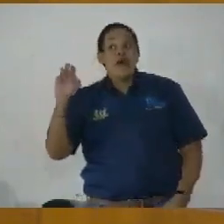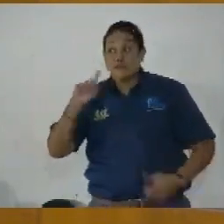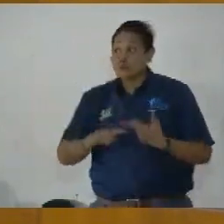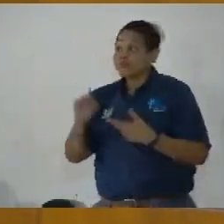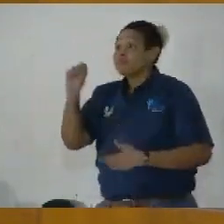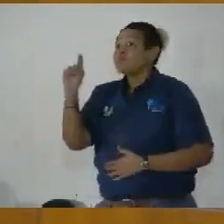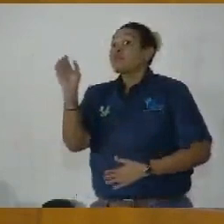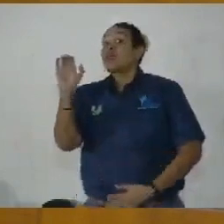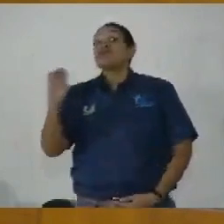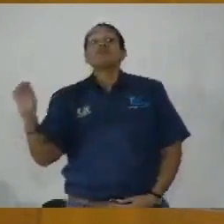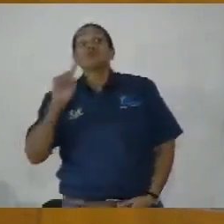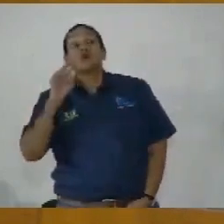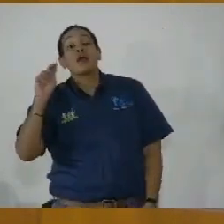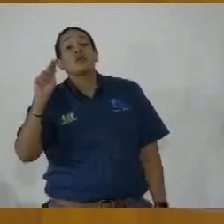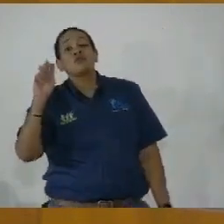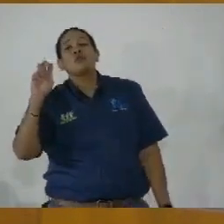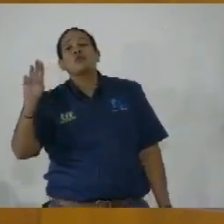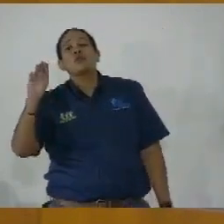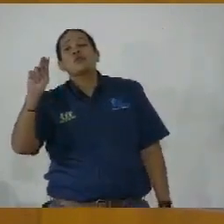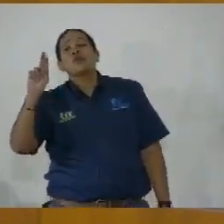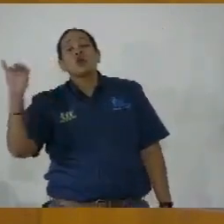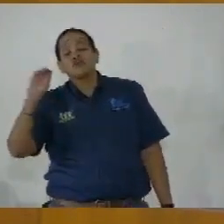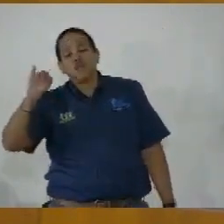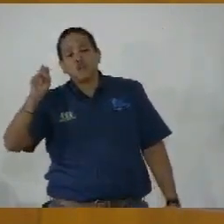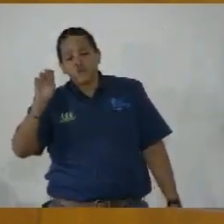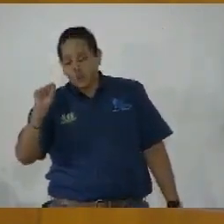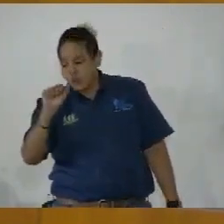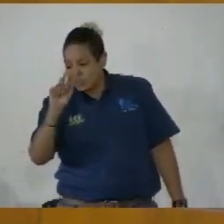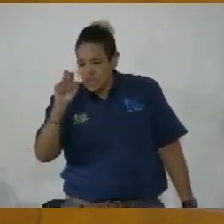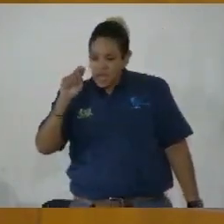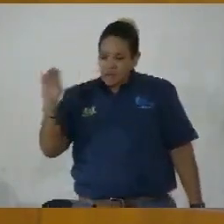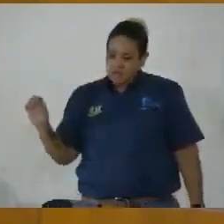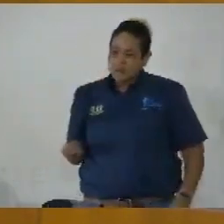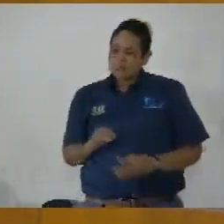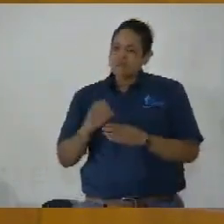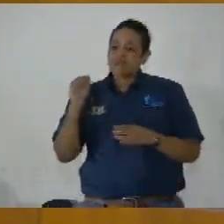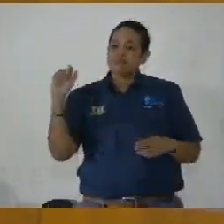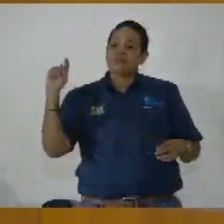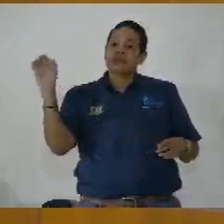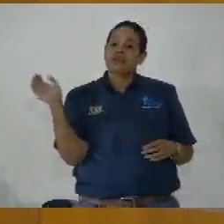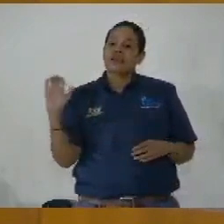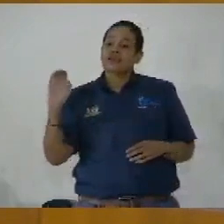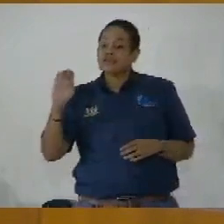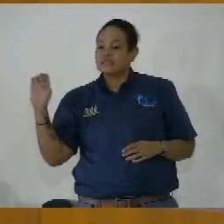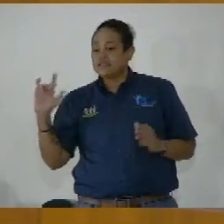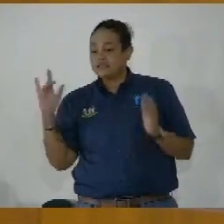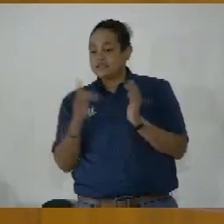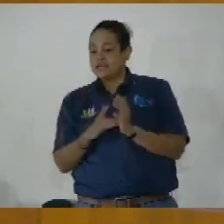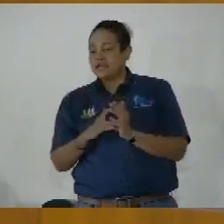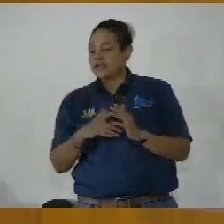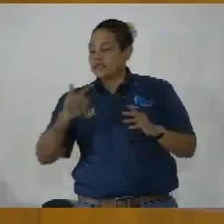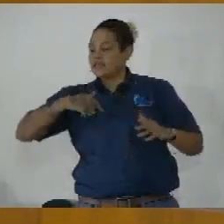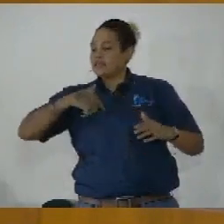Catherine Eastern, we have New Nursery and Jones Avenue. In St. Catherine East Central, we